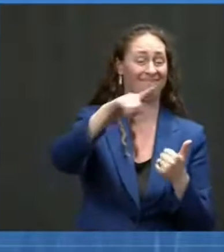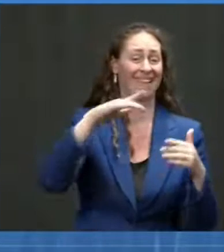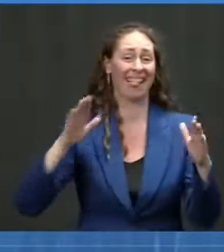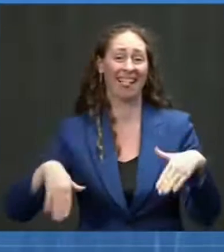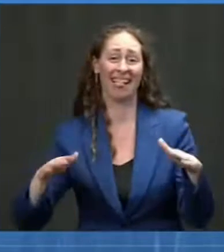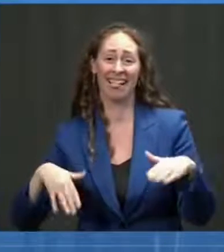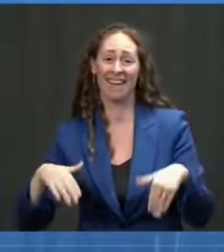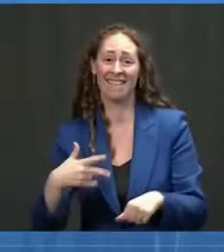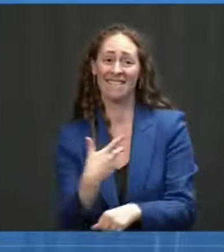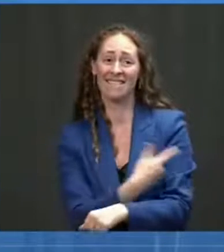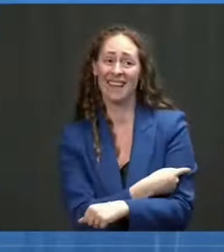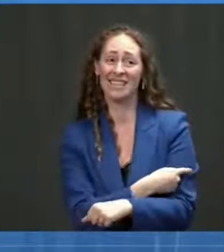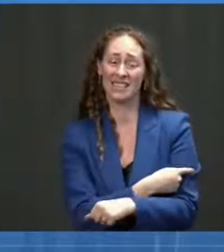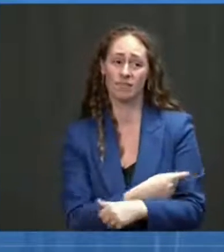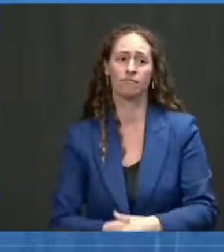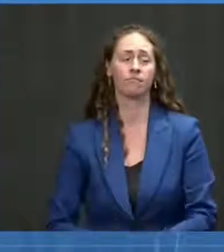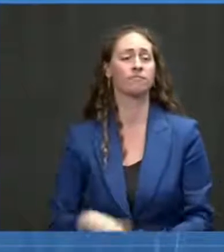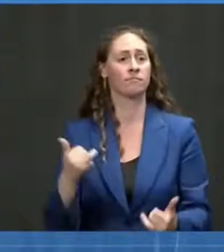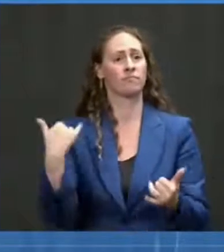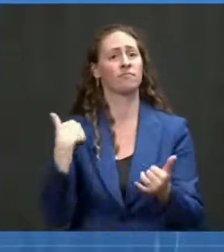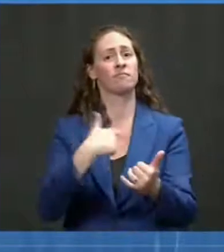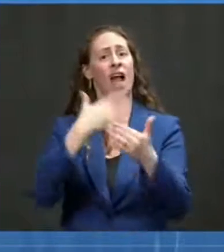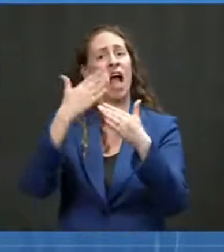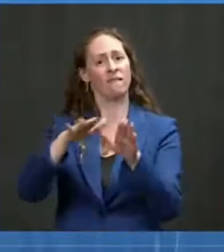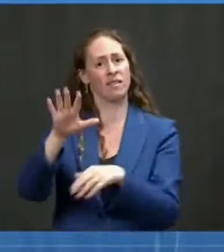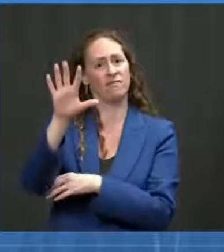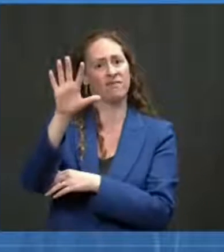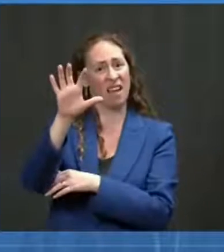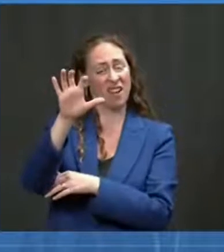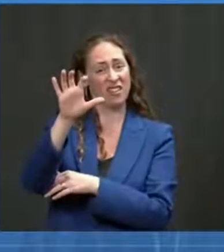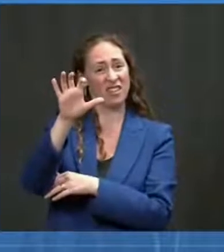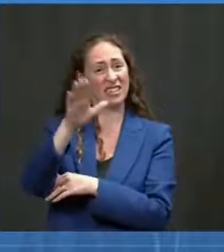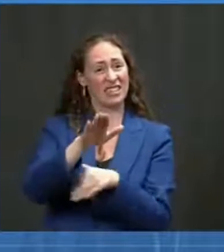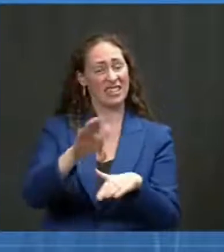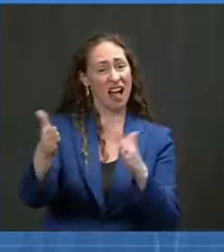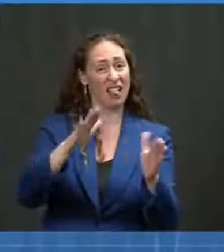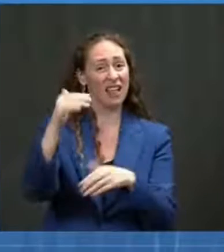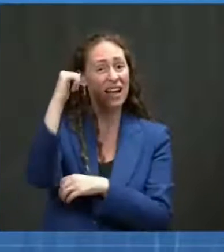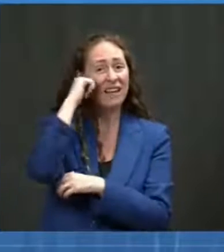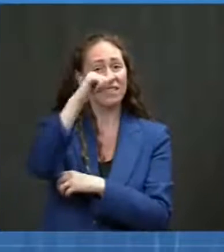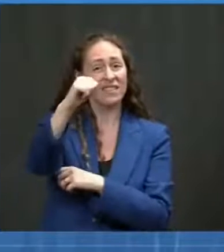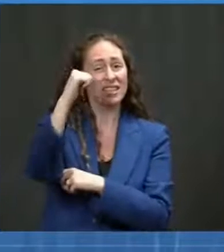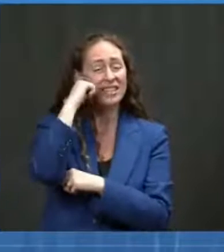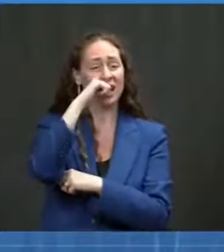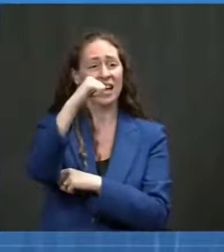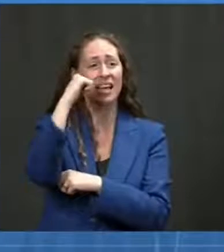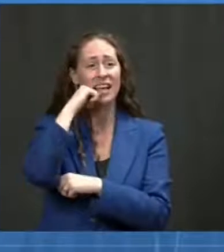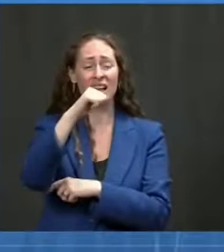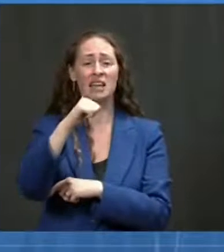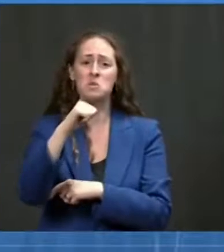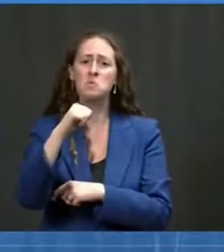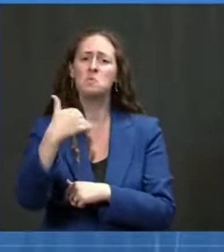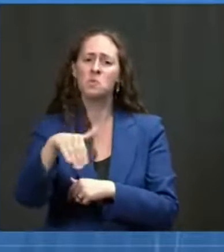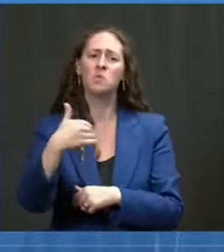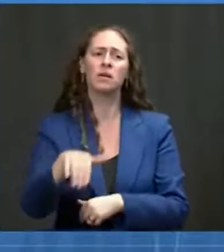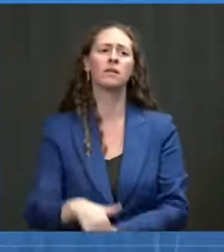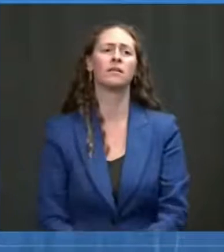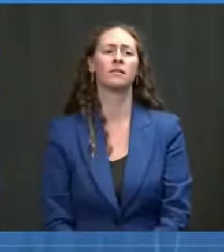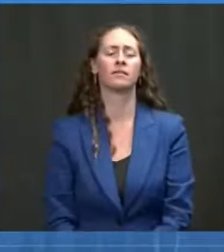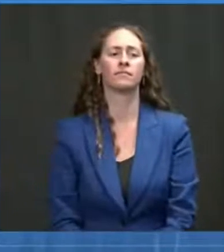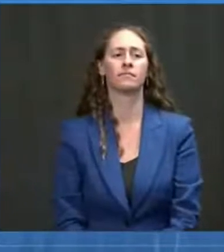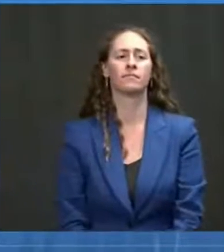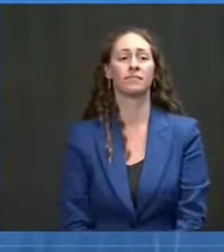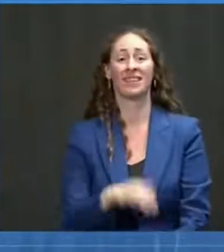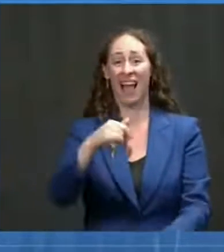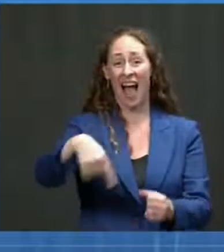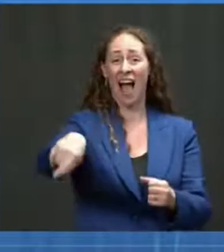over 500 COVID-19 deaths per day, and these remain largely preventable. If you are